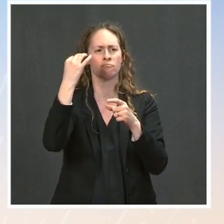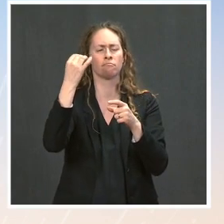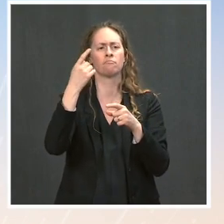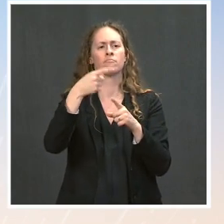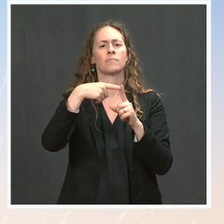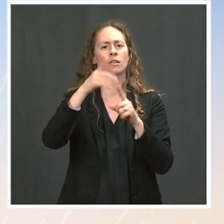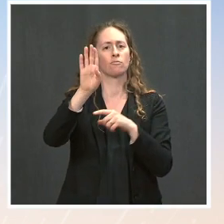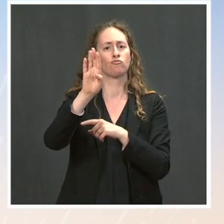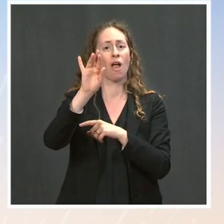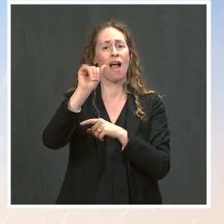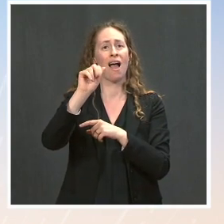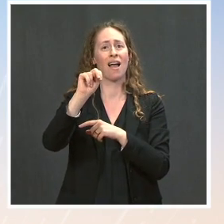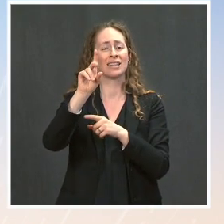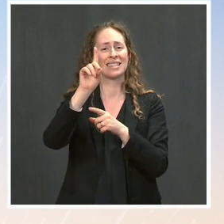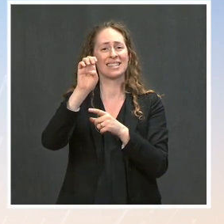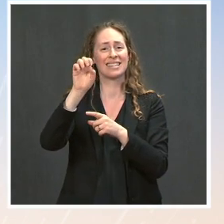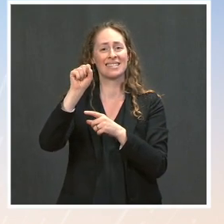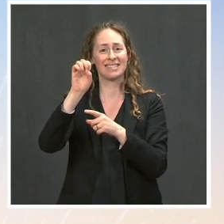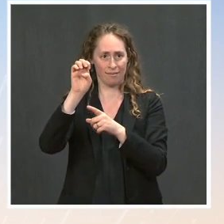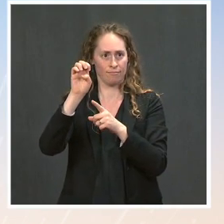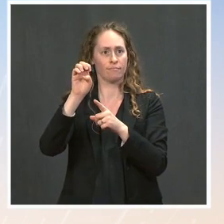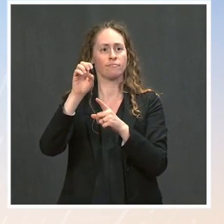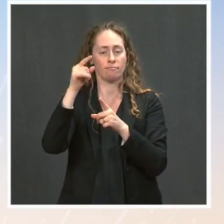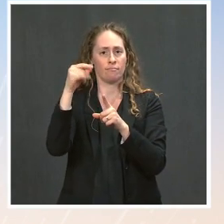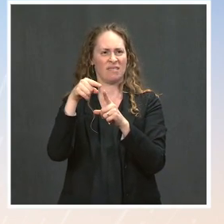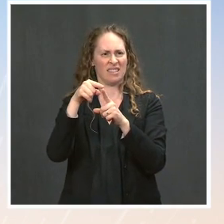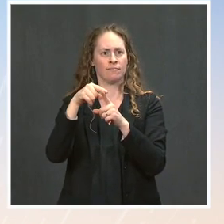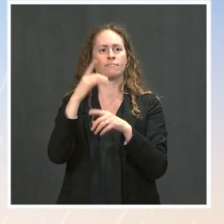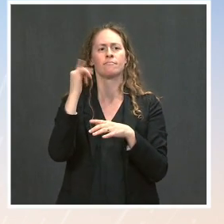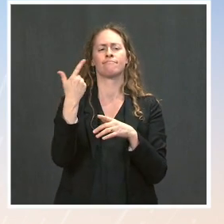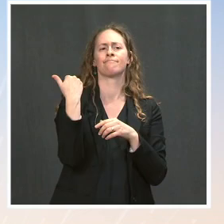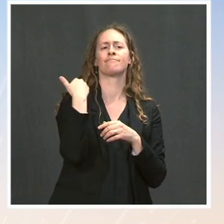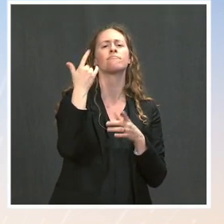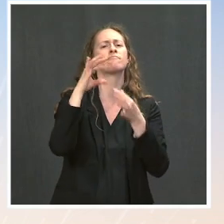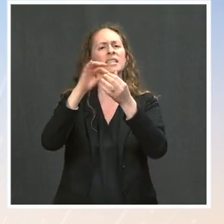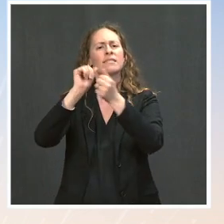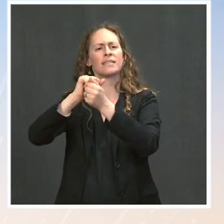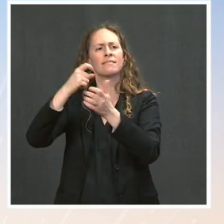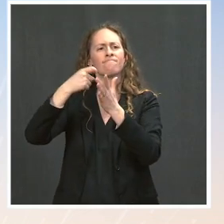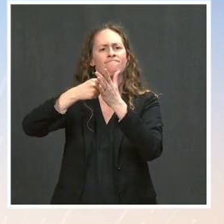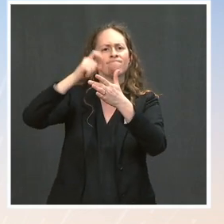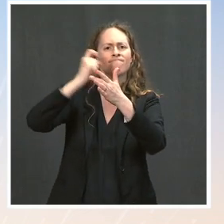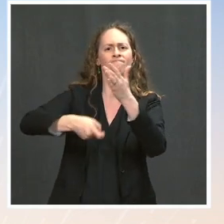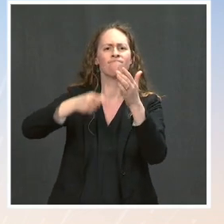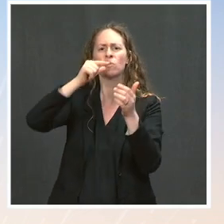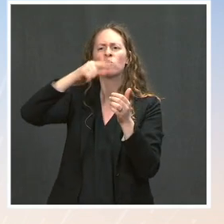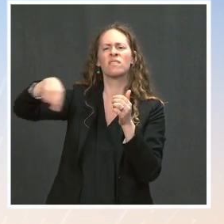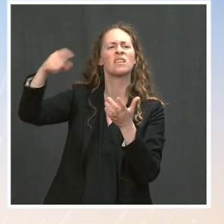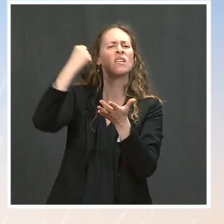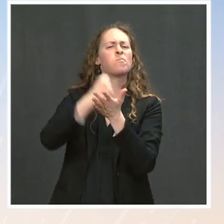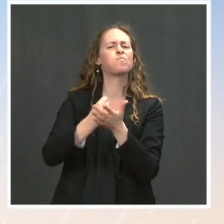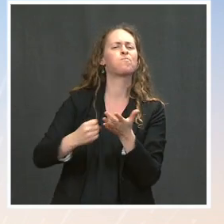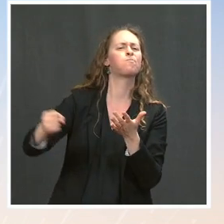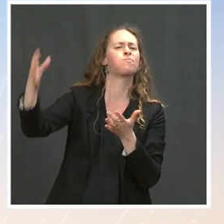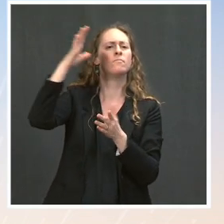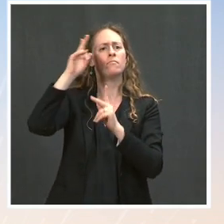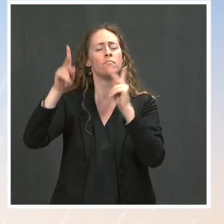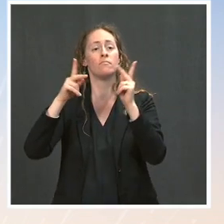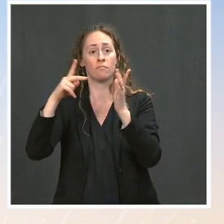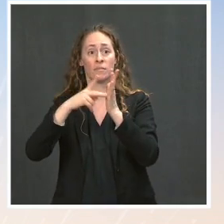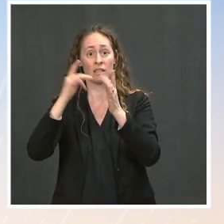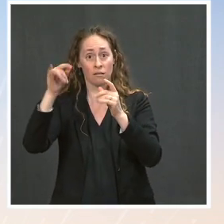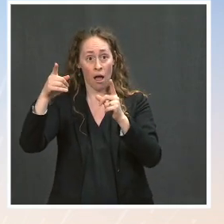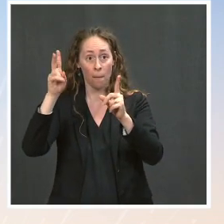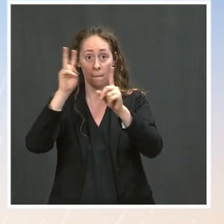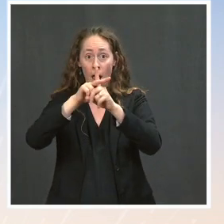the capital gains tax increase applying to households or individuals? Do you know? These are all excellent questions, and I know I put him in a very difficult position,